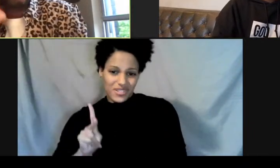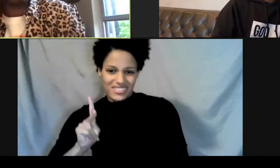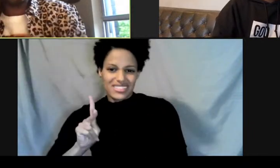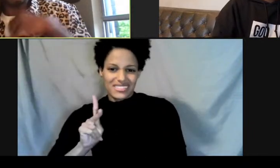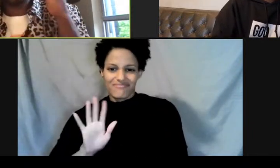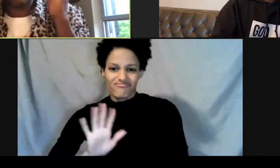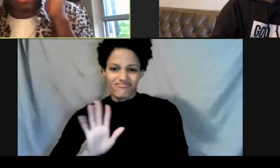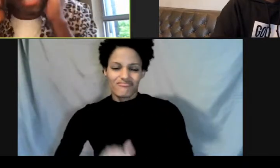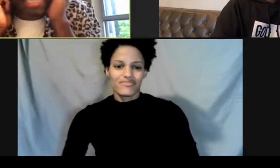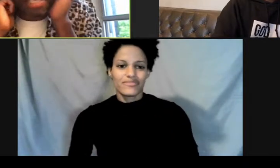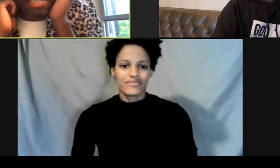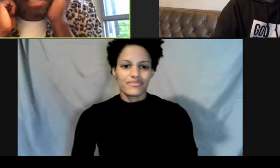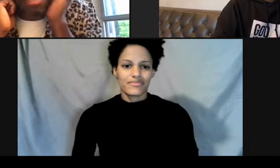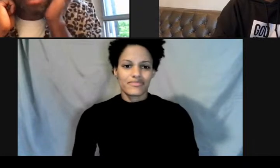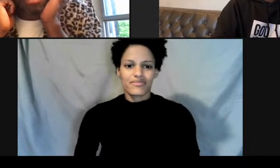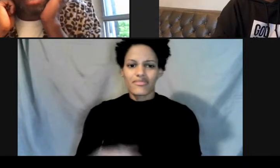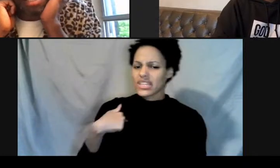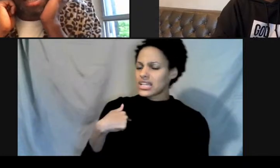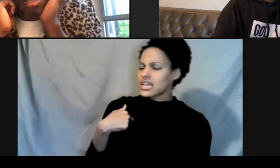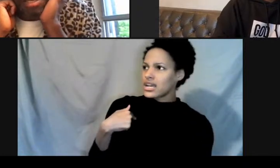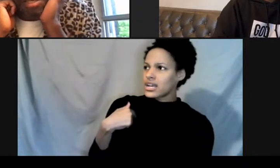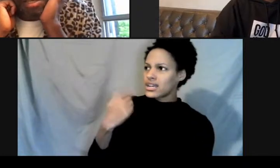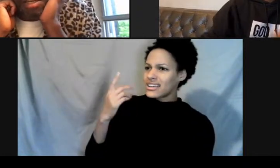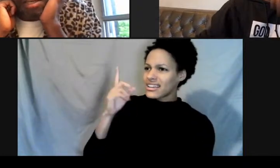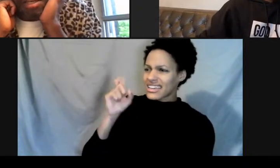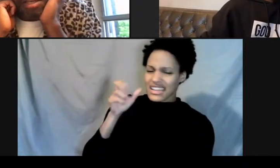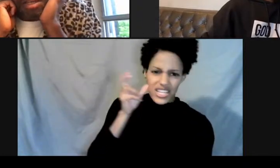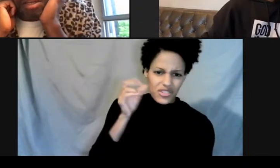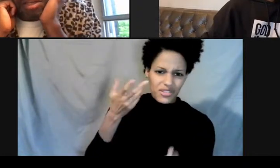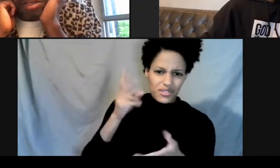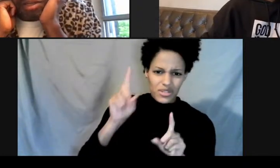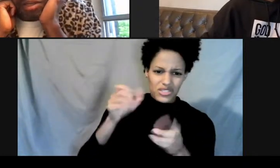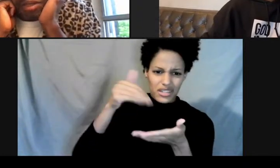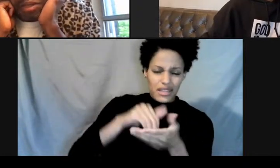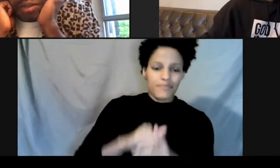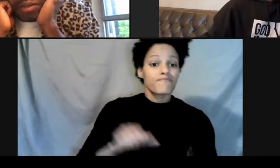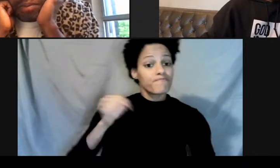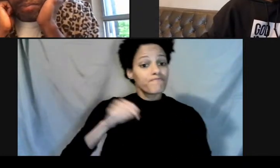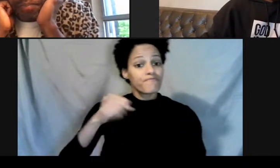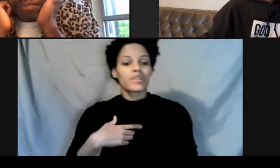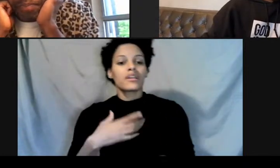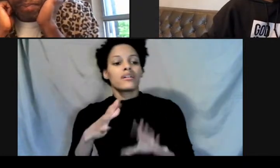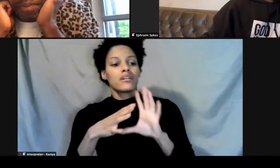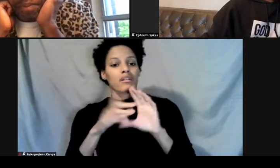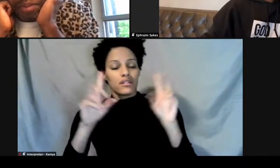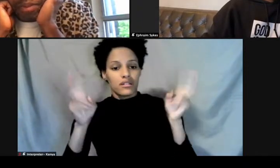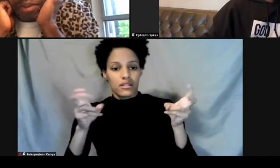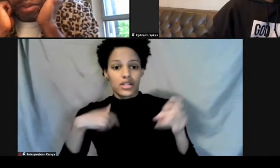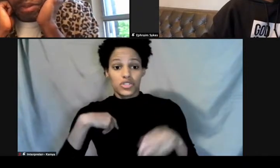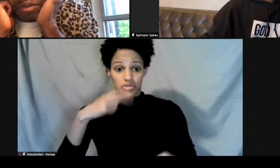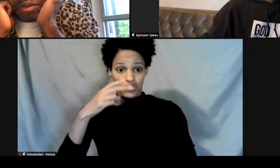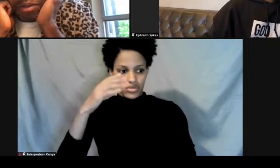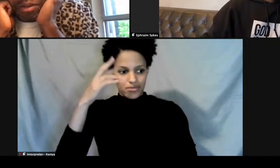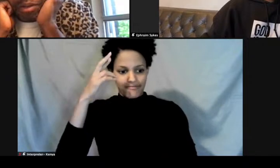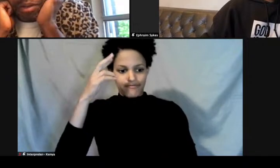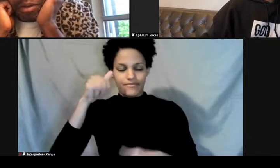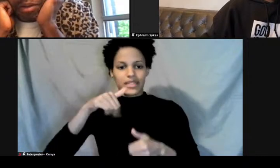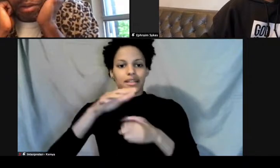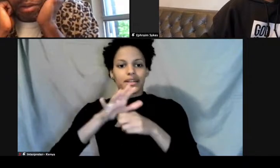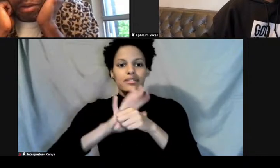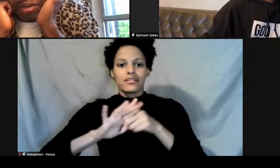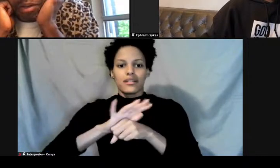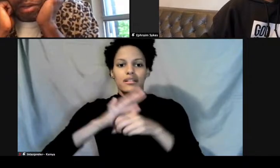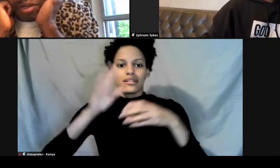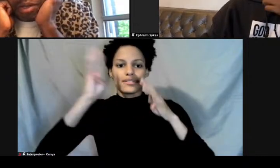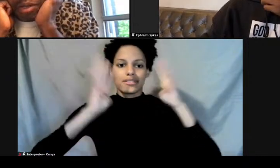Can I hear the question again? Yeah. Did you ever find yourself in a creative setting without community?